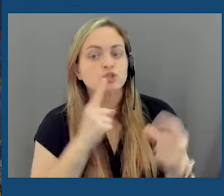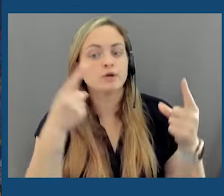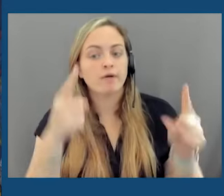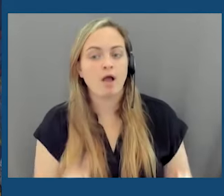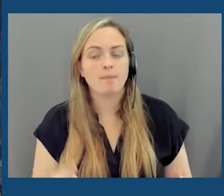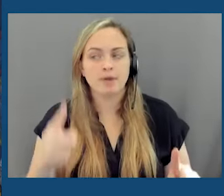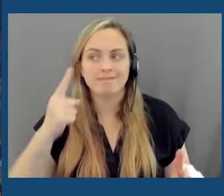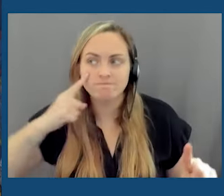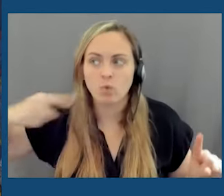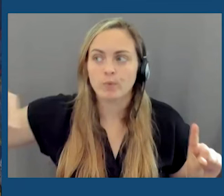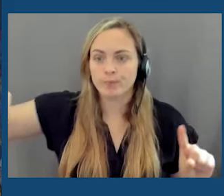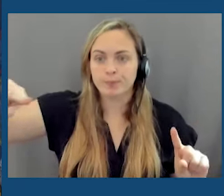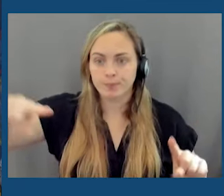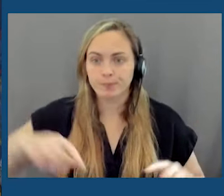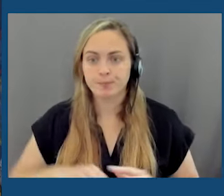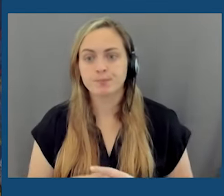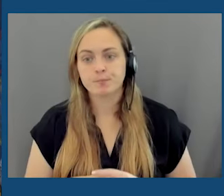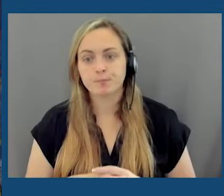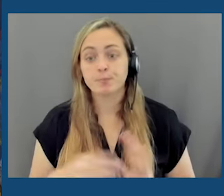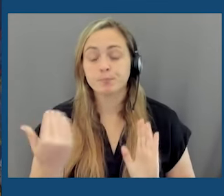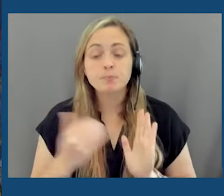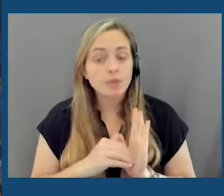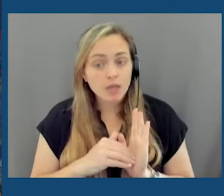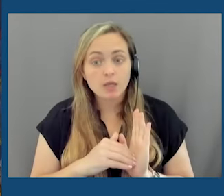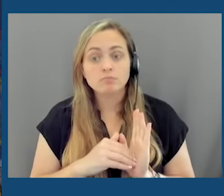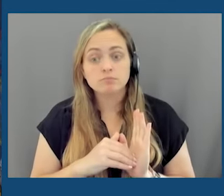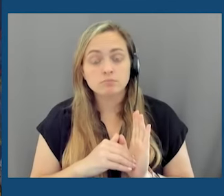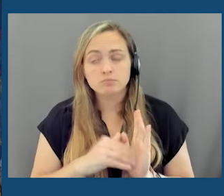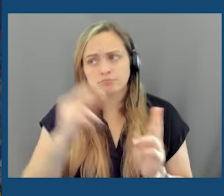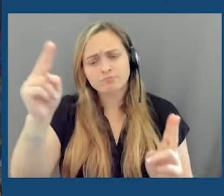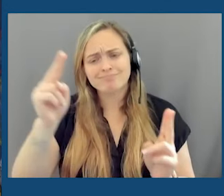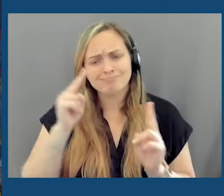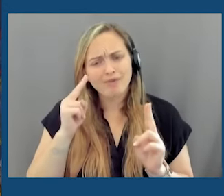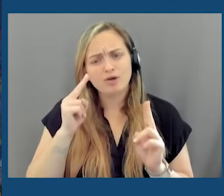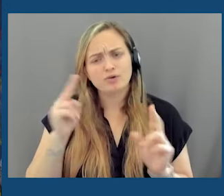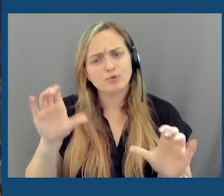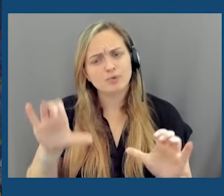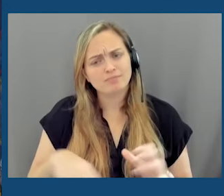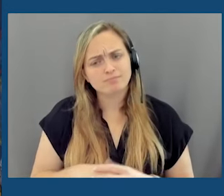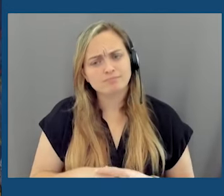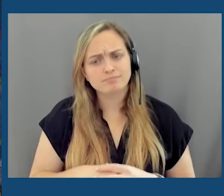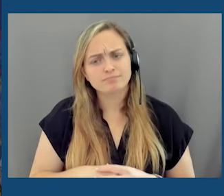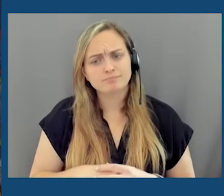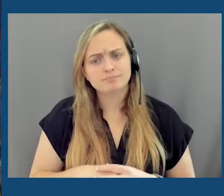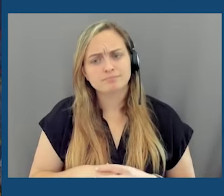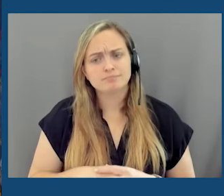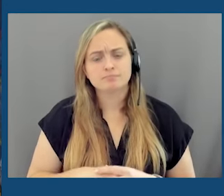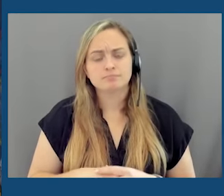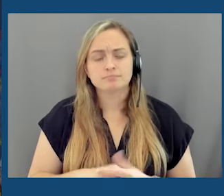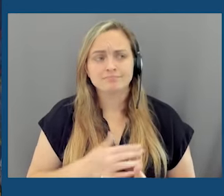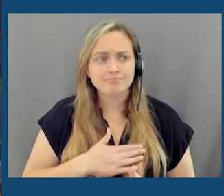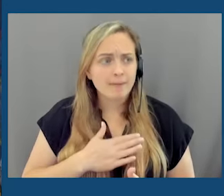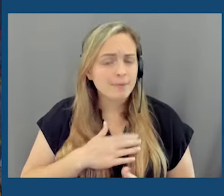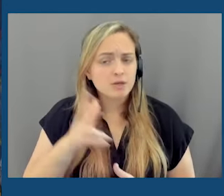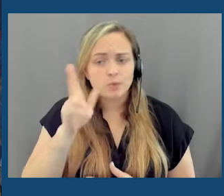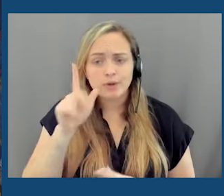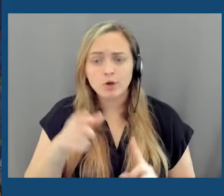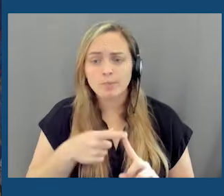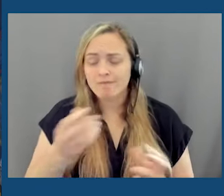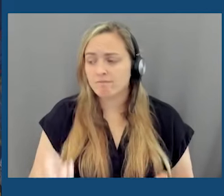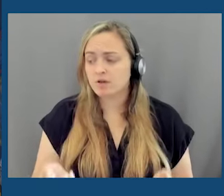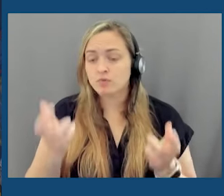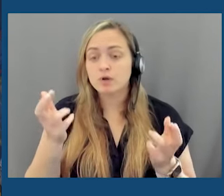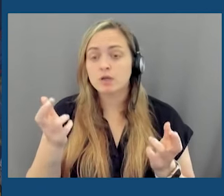behalf. And again, it is a great honor to do that. I'm glad to hear about the fundraising that